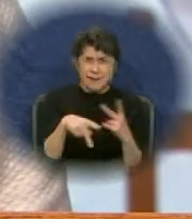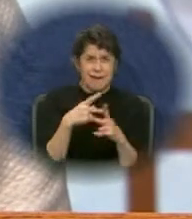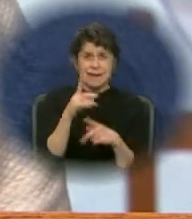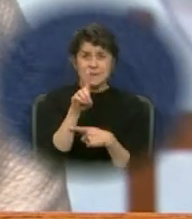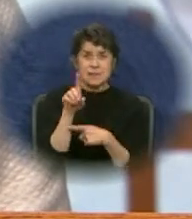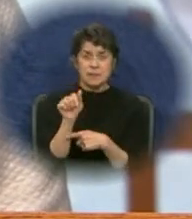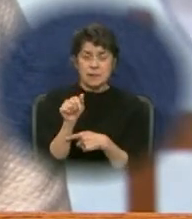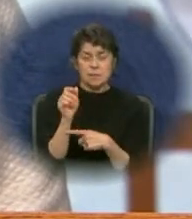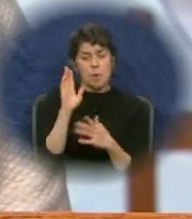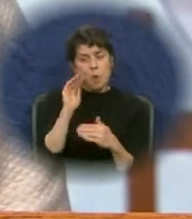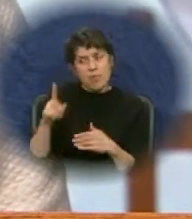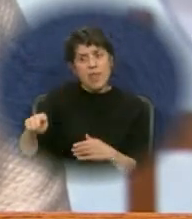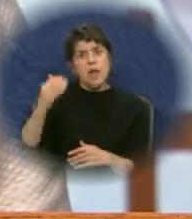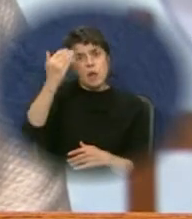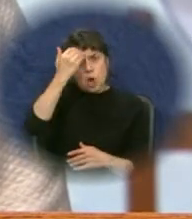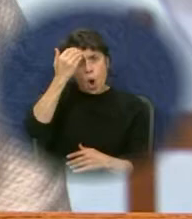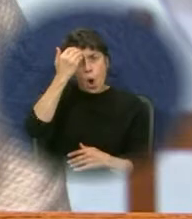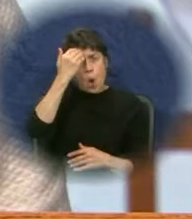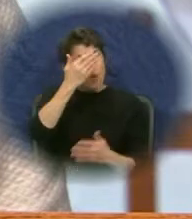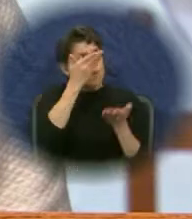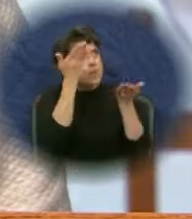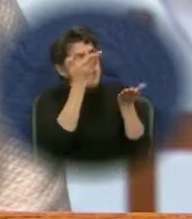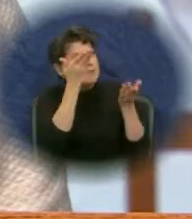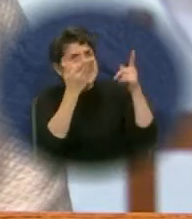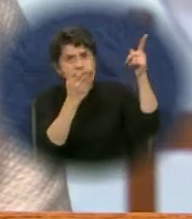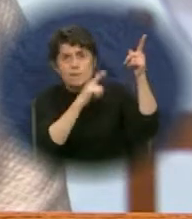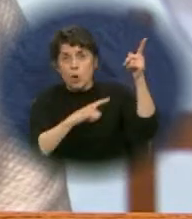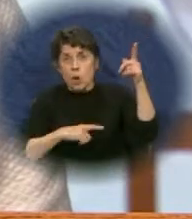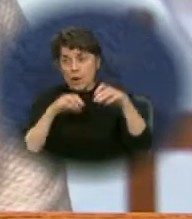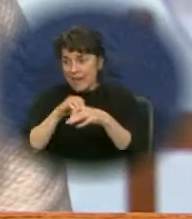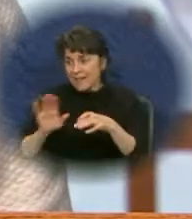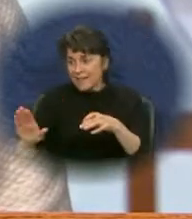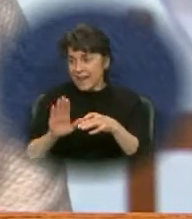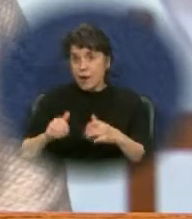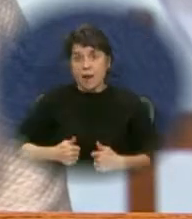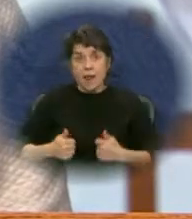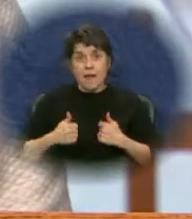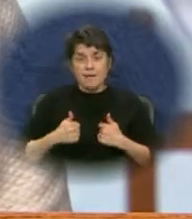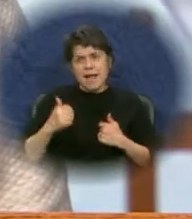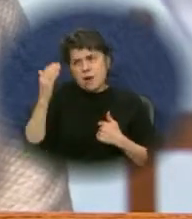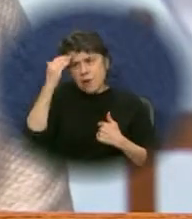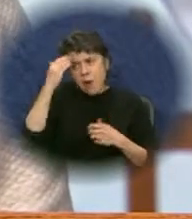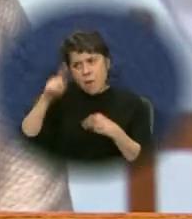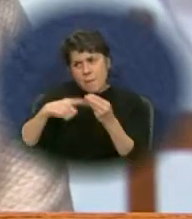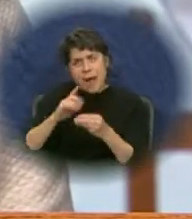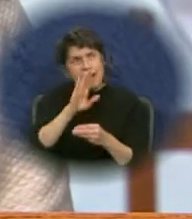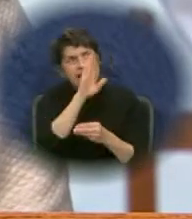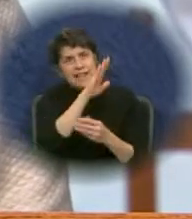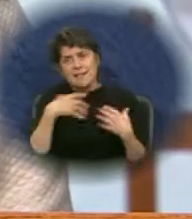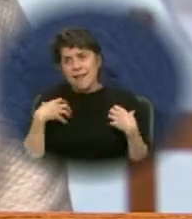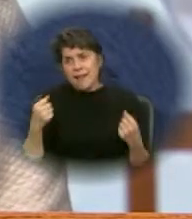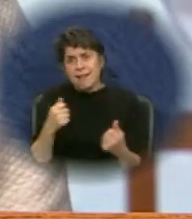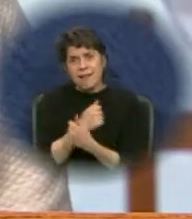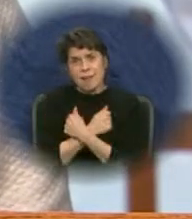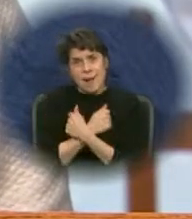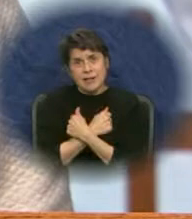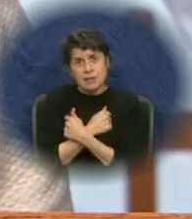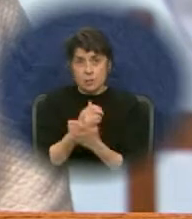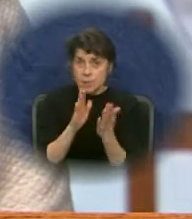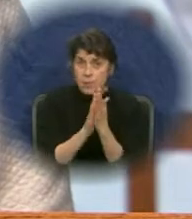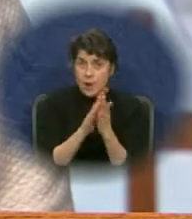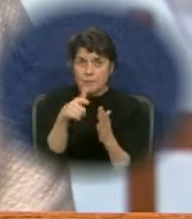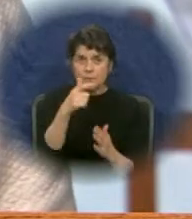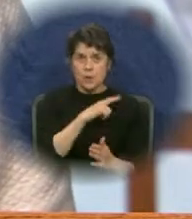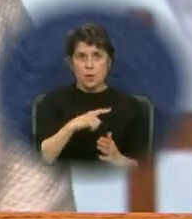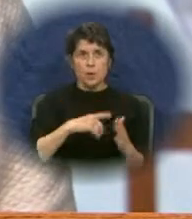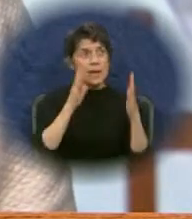may know and believe in the presence of the Lord in their lives and God's healing compassion. We pray to the Lord. Lord, hear our